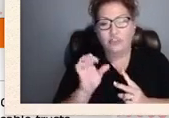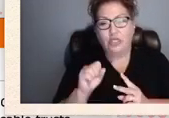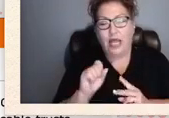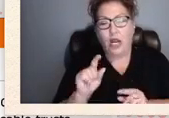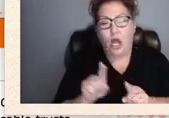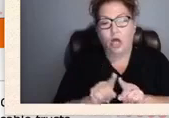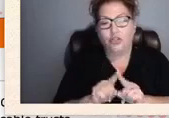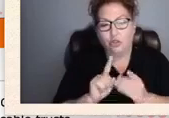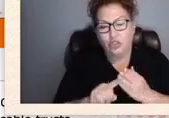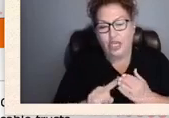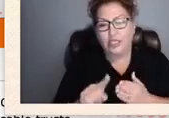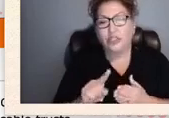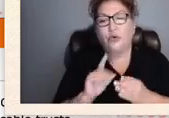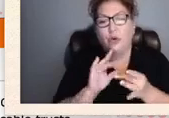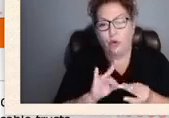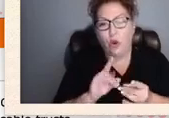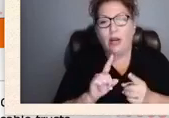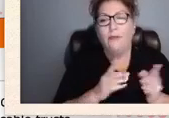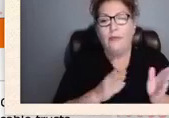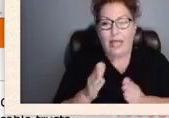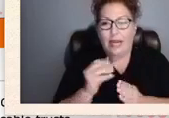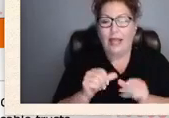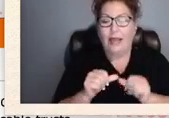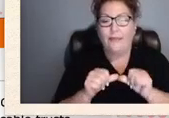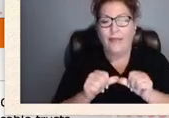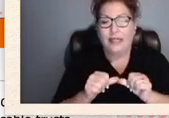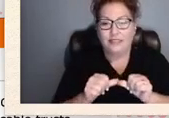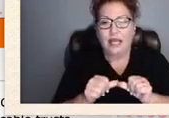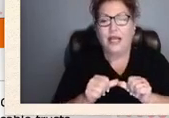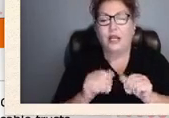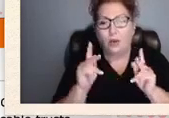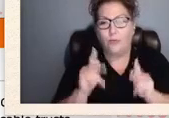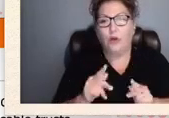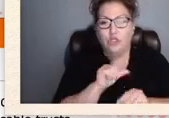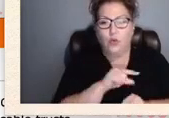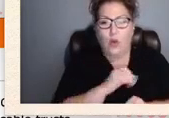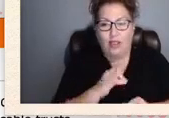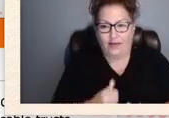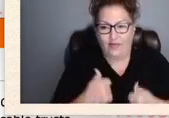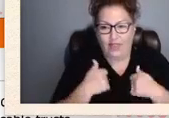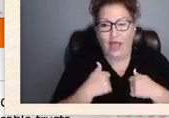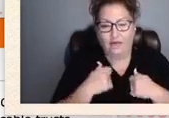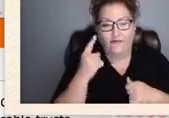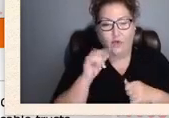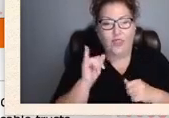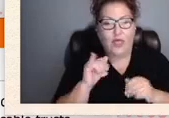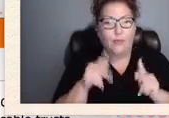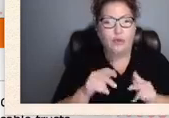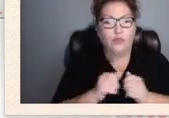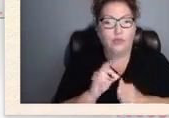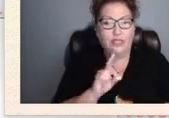regarding planning and maintaining a person's quality of life with an individual with a disability.